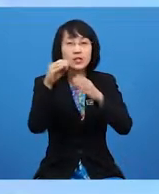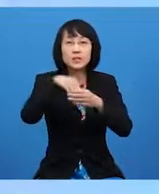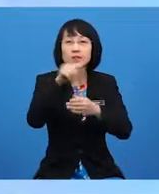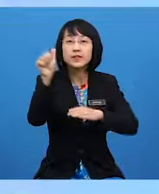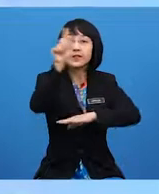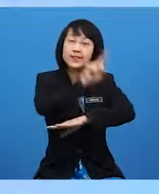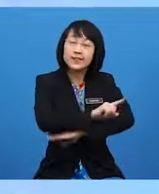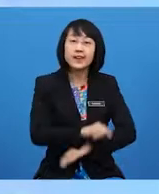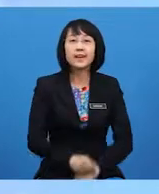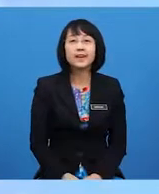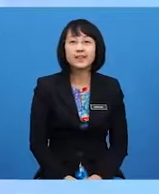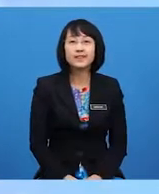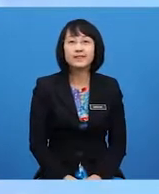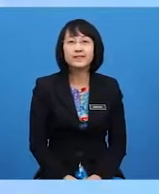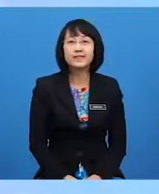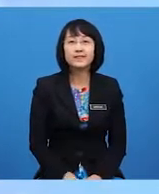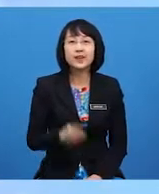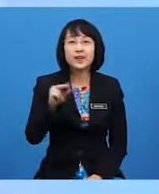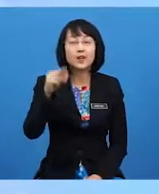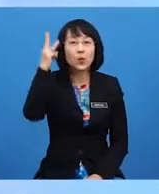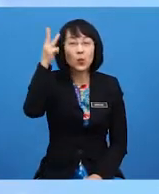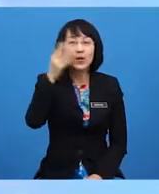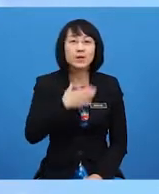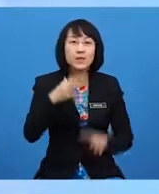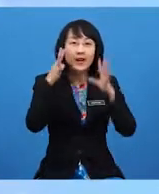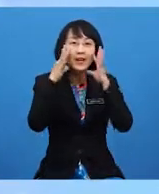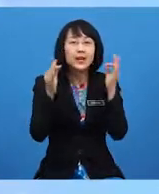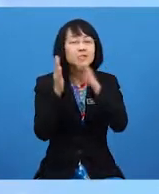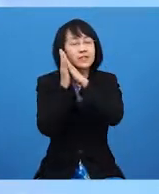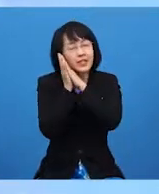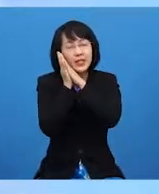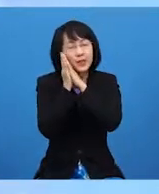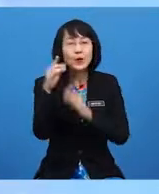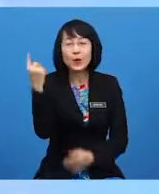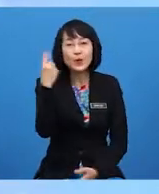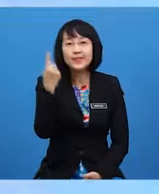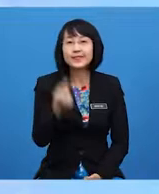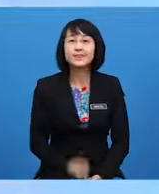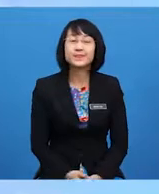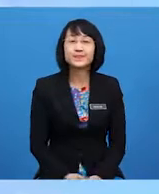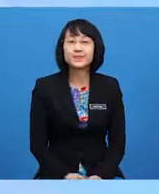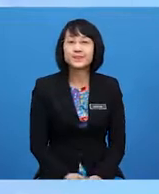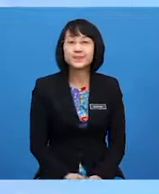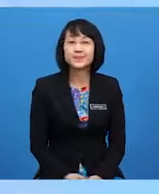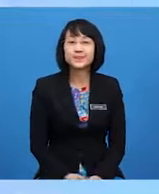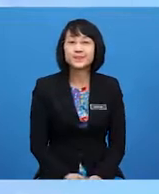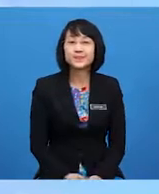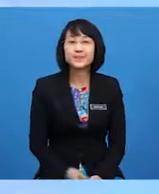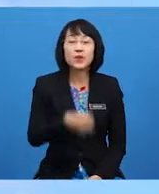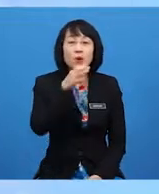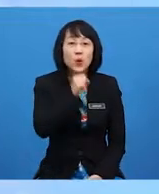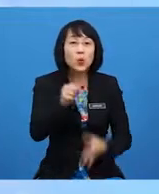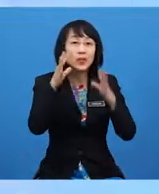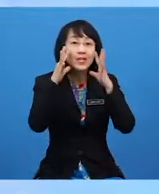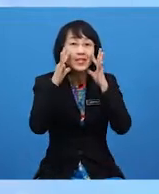the oldest cat that ever lived is 38 years old. My goodness, this record belongs to a cat named, very cute